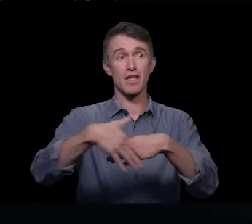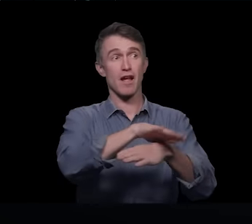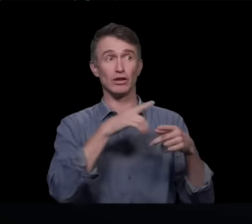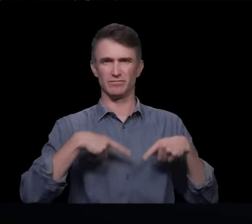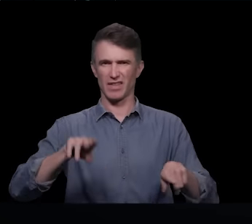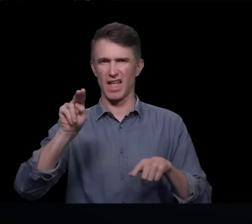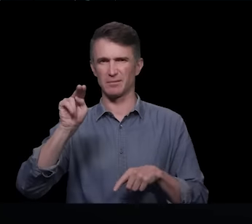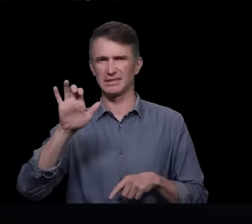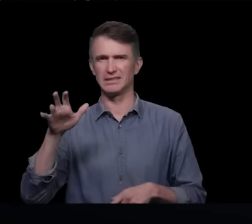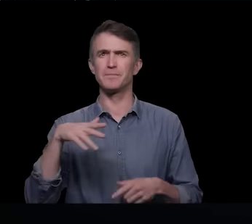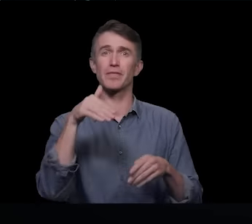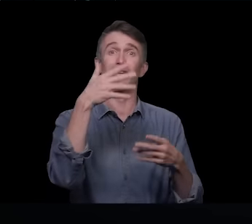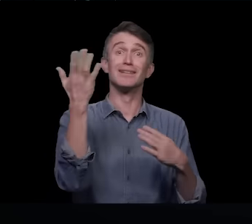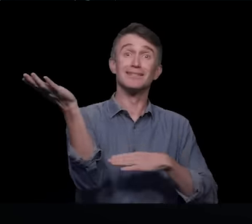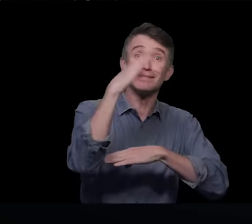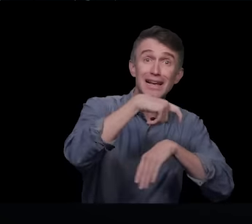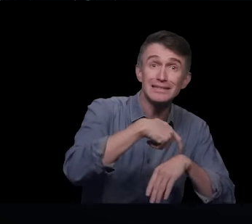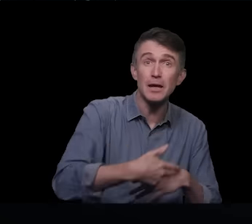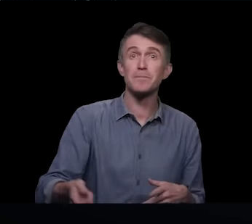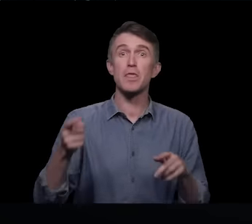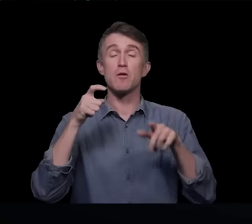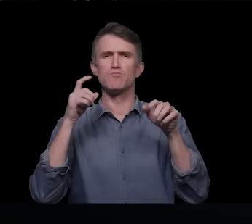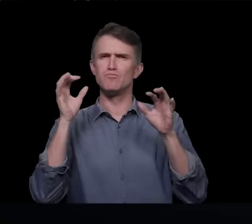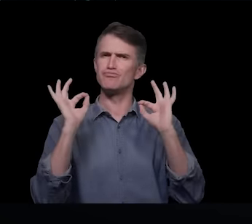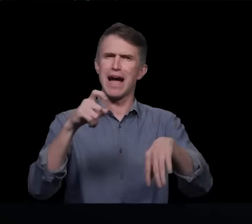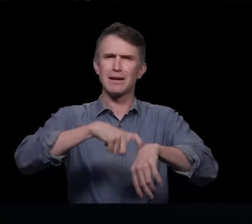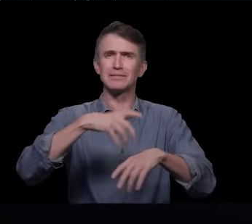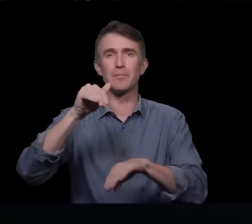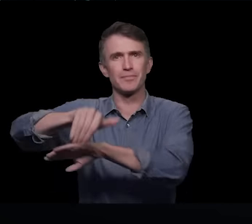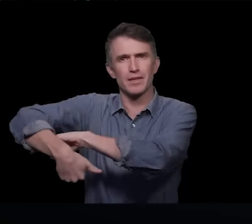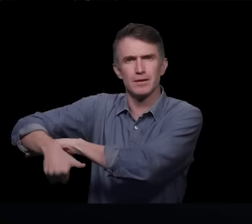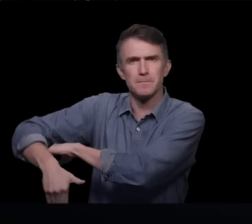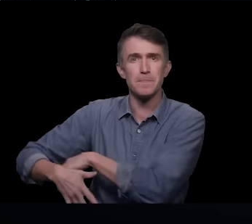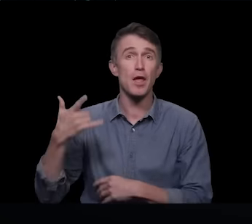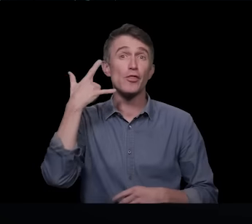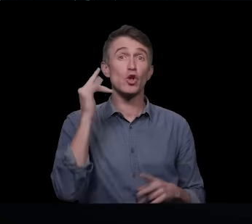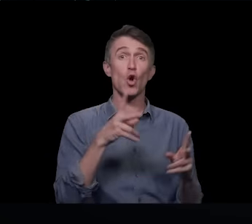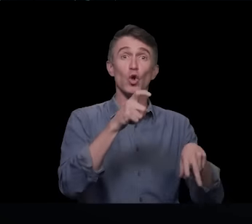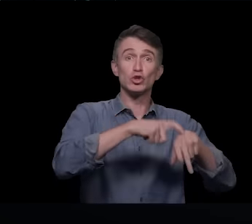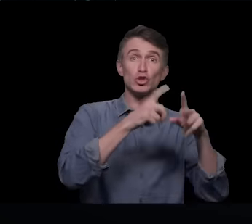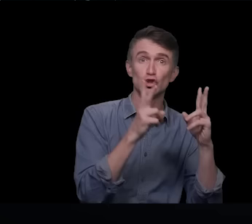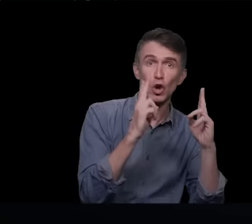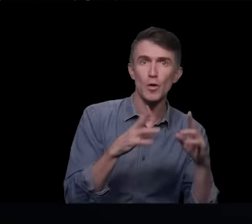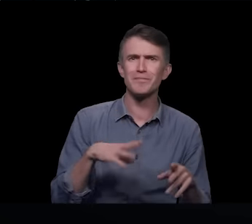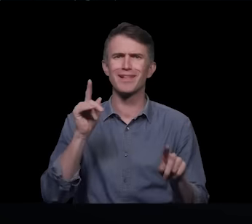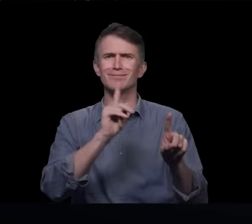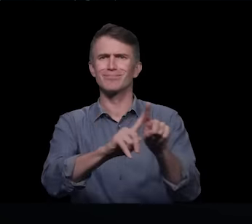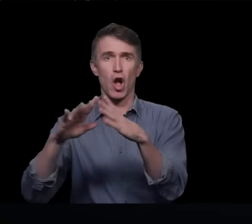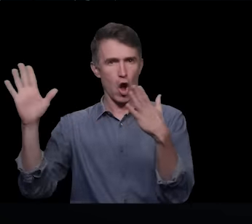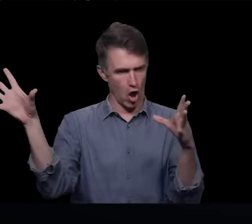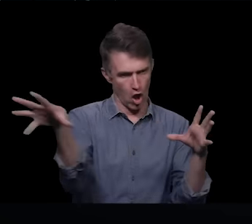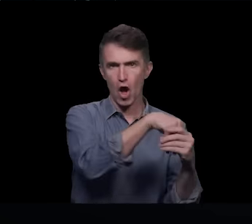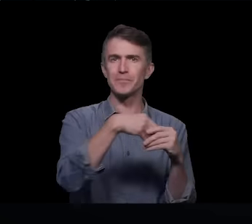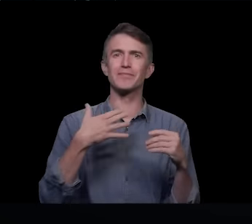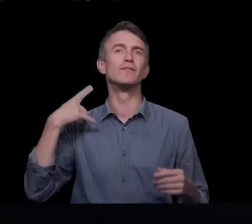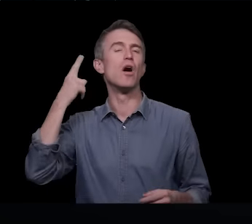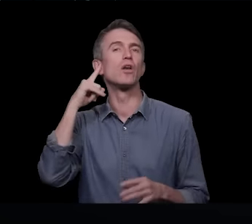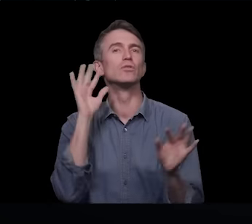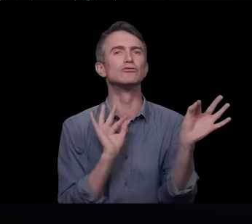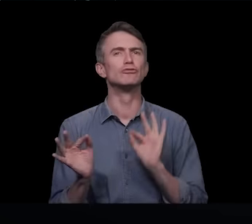coverage on NBC, including daytime, primetime, late night, and the Gold Zone whip-around show on Peacock, all featured